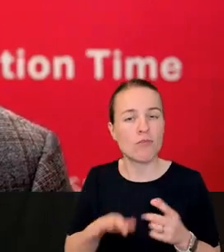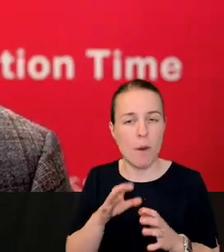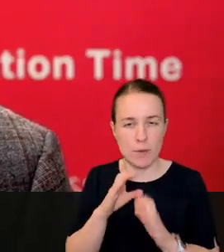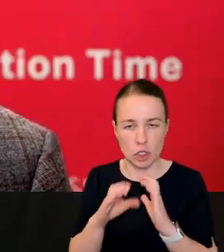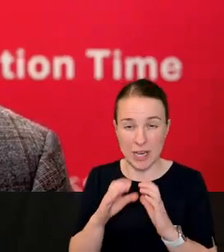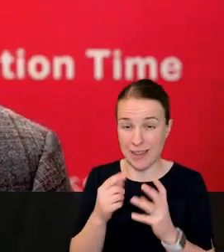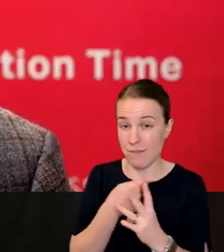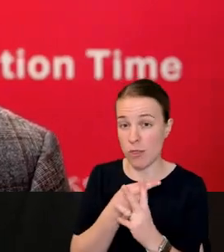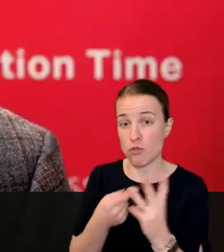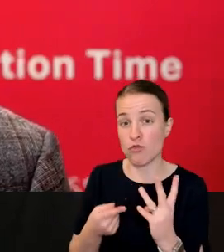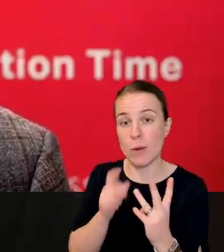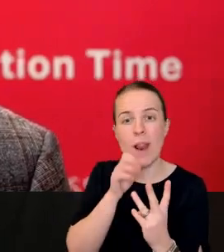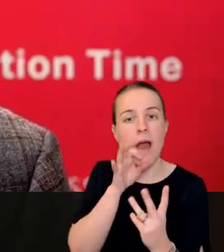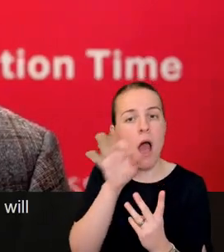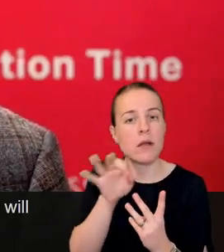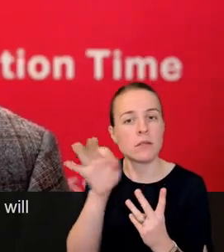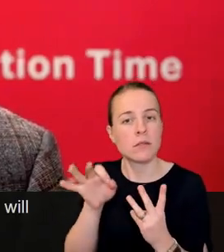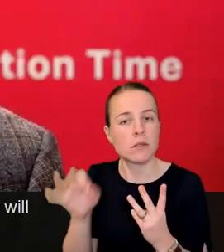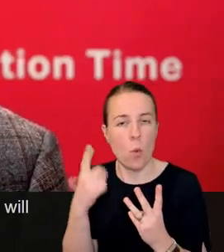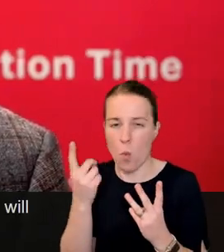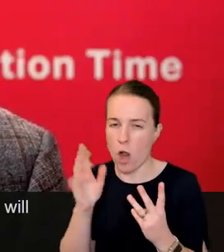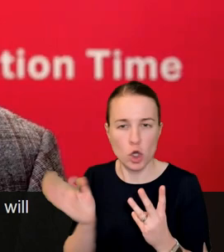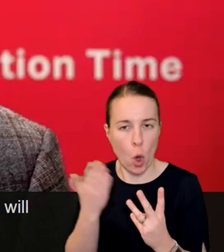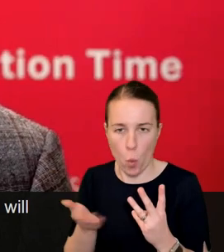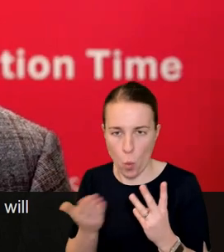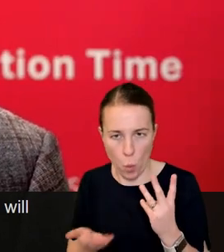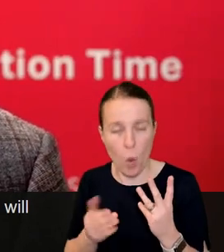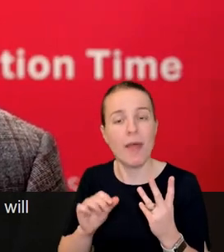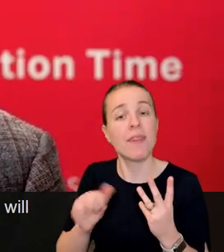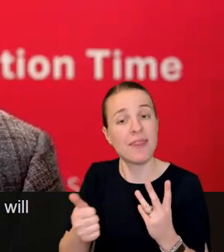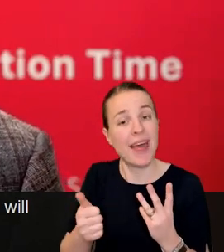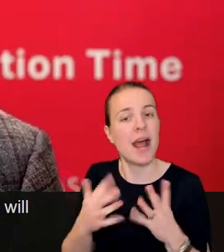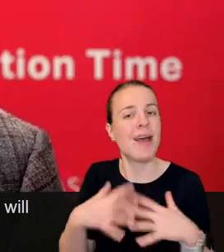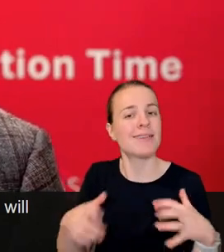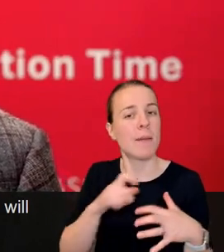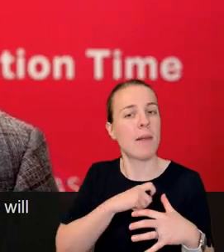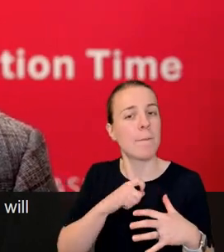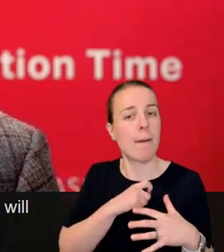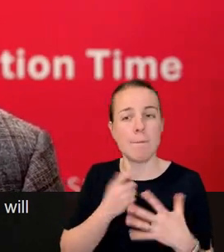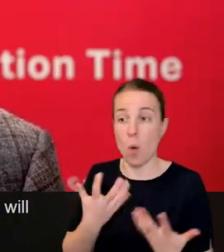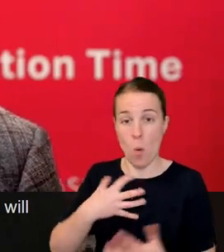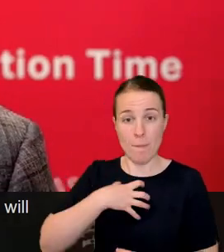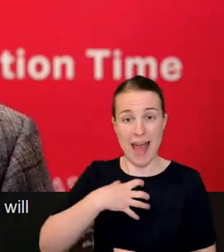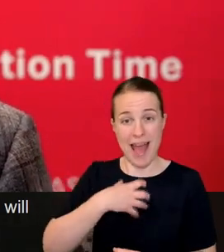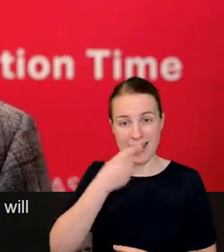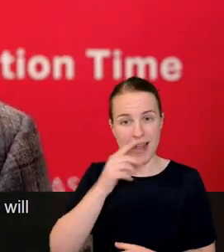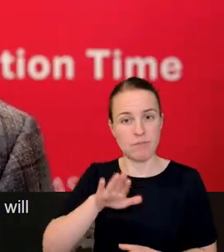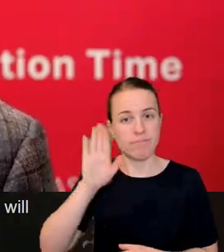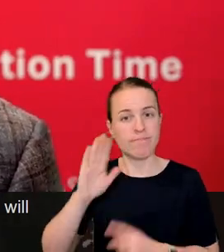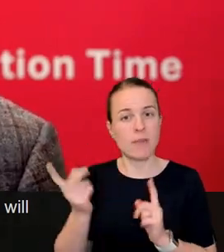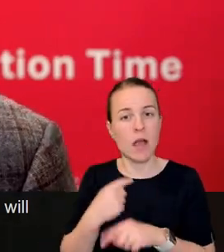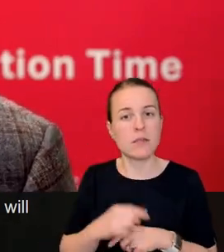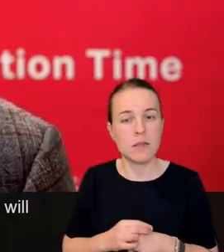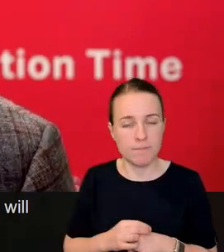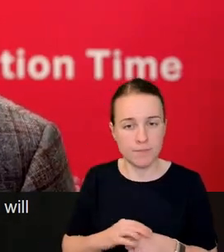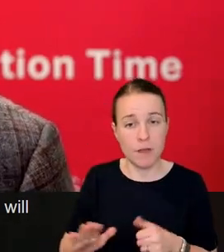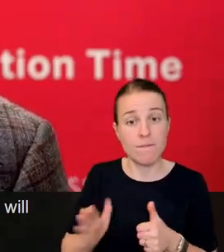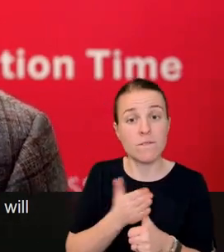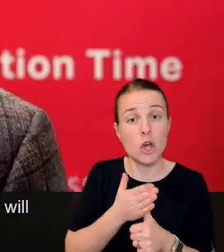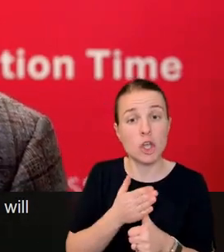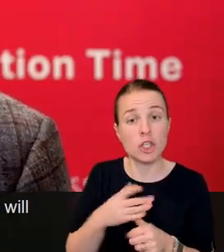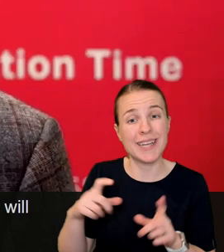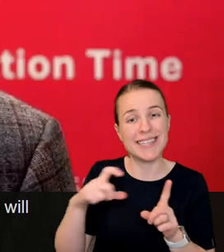I'll ask them all in one go, and then if Assembly members and the Mayor could answer. First question comes from Dinesh